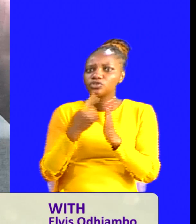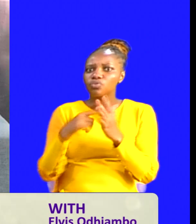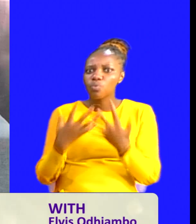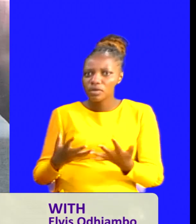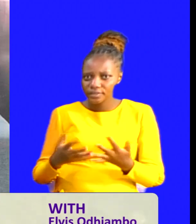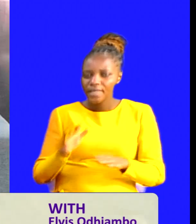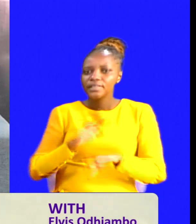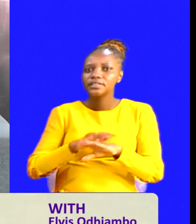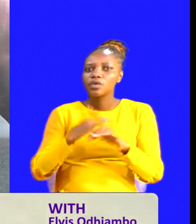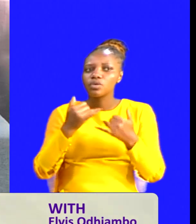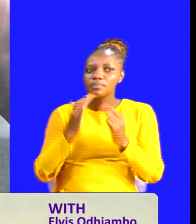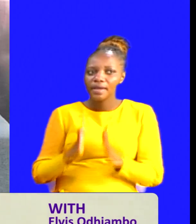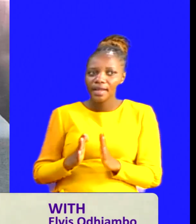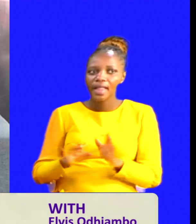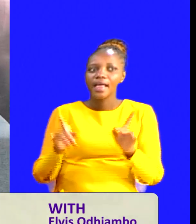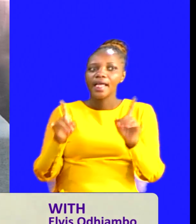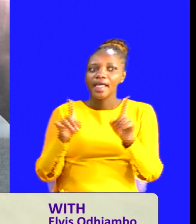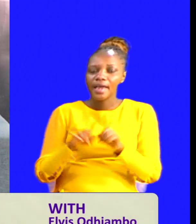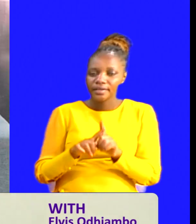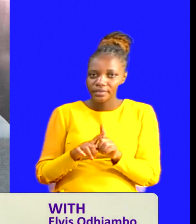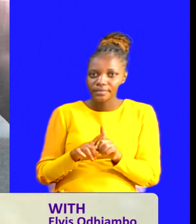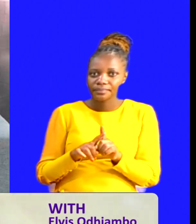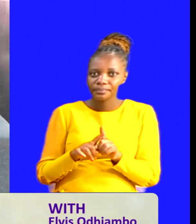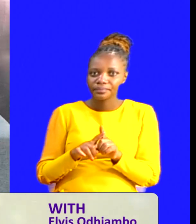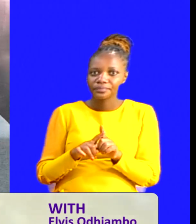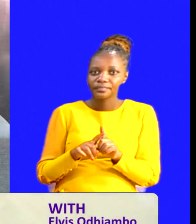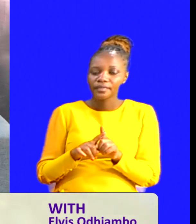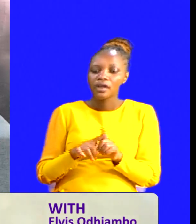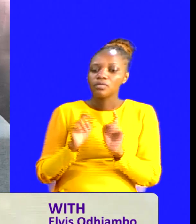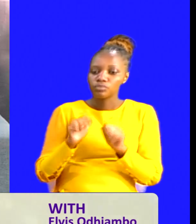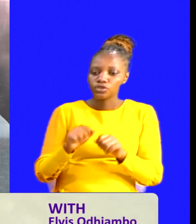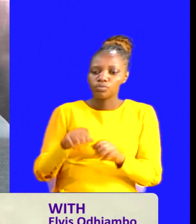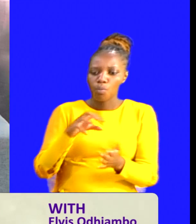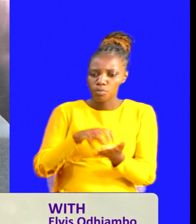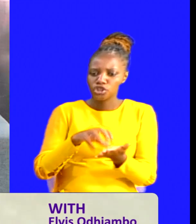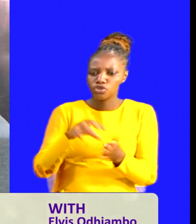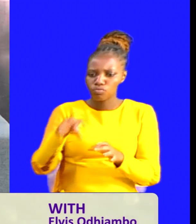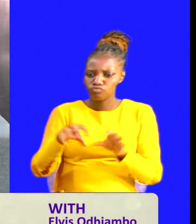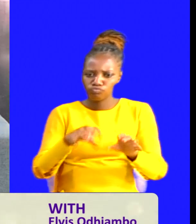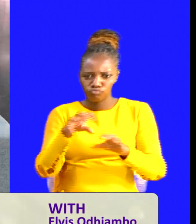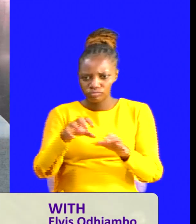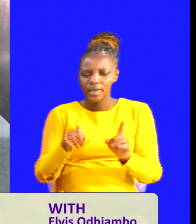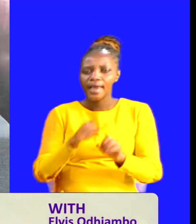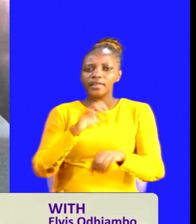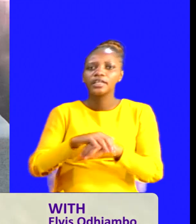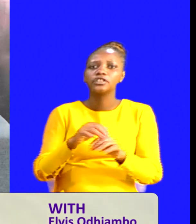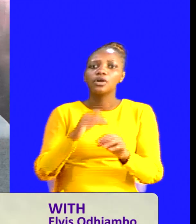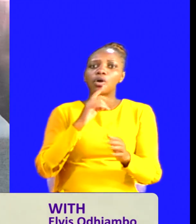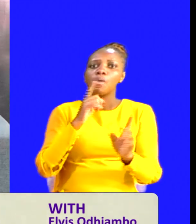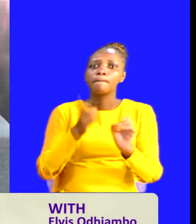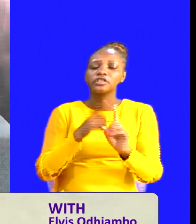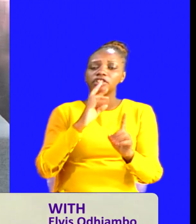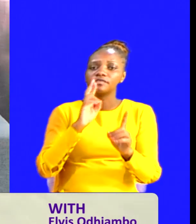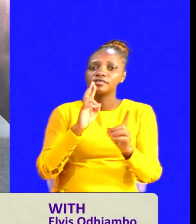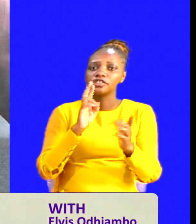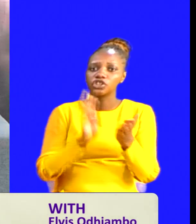he is a good player. Getting on those good pockets of positions that can get positive results for United. So he